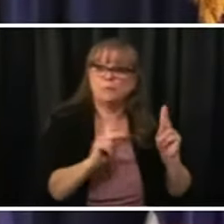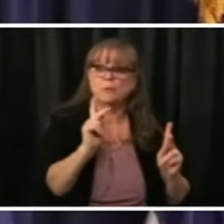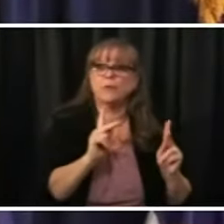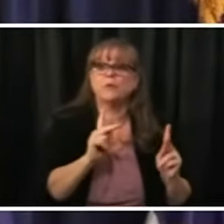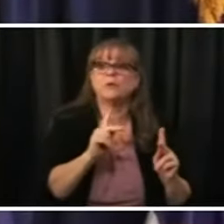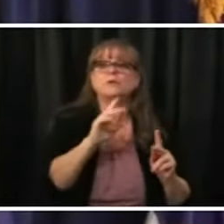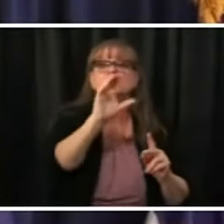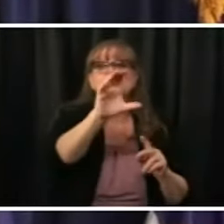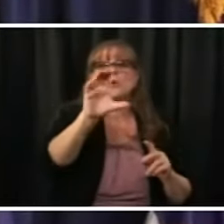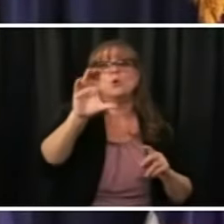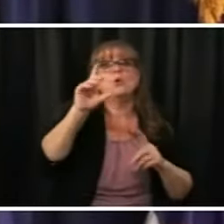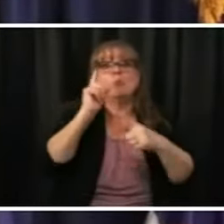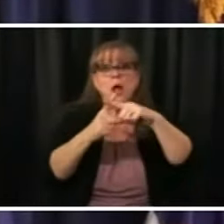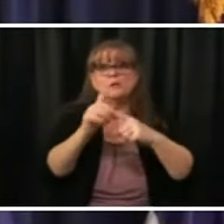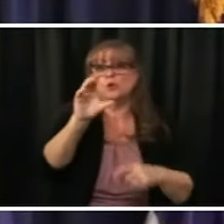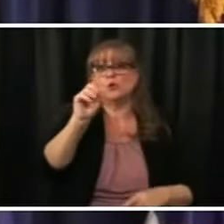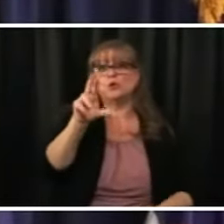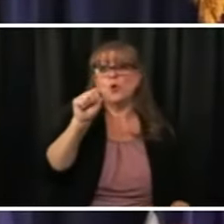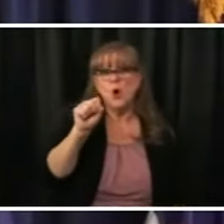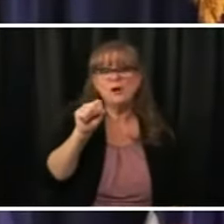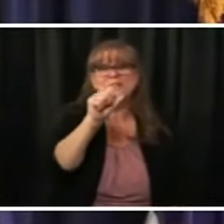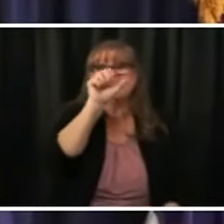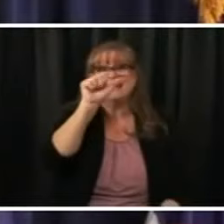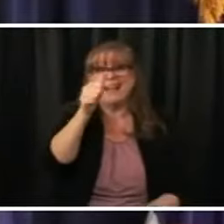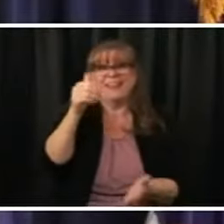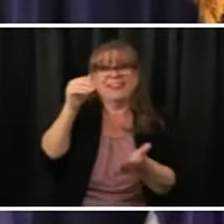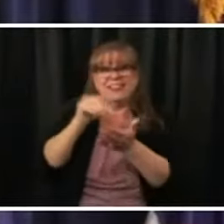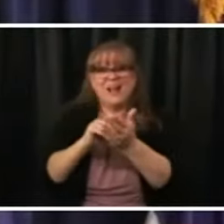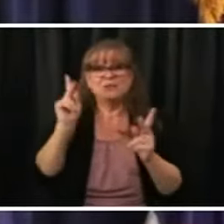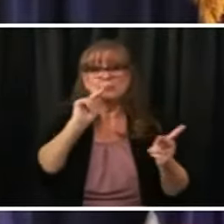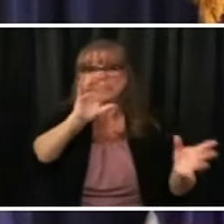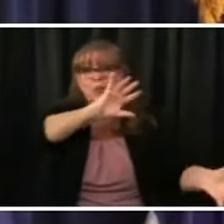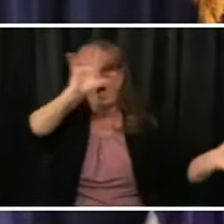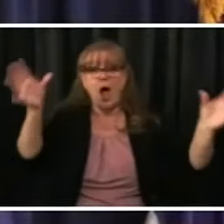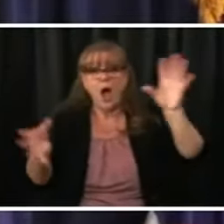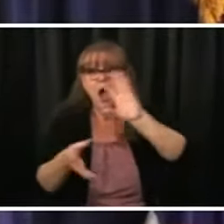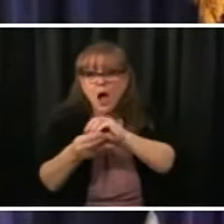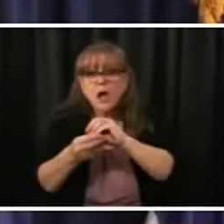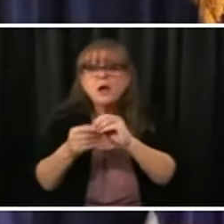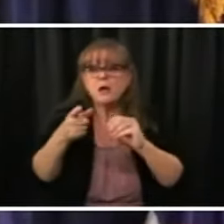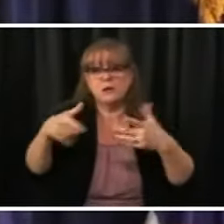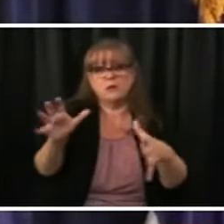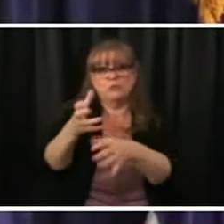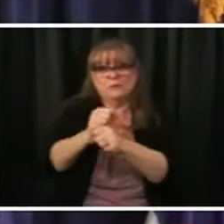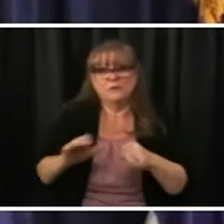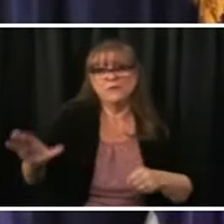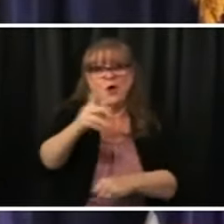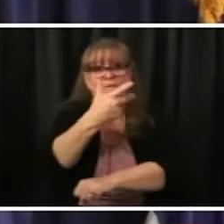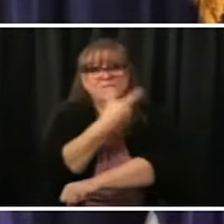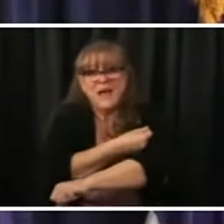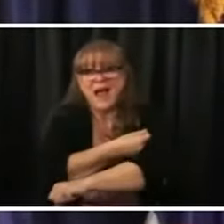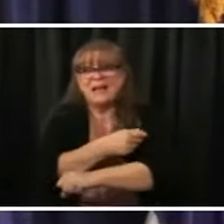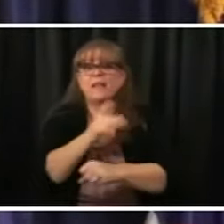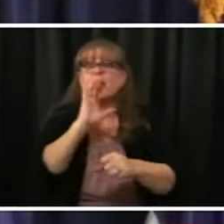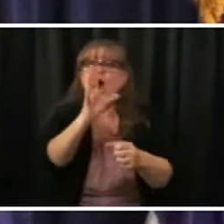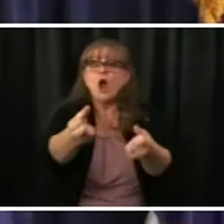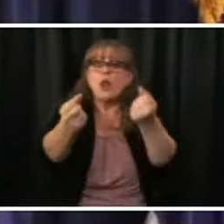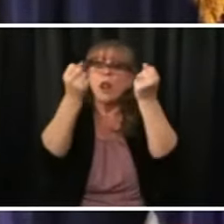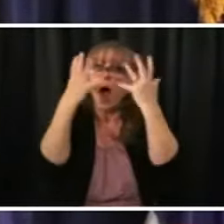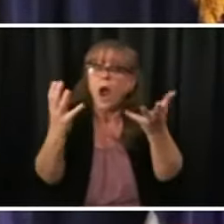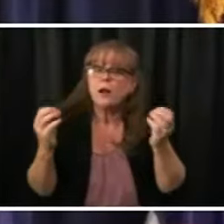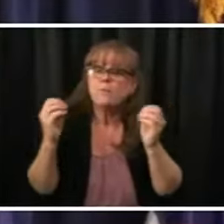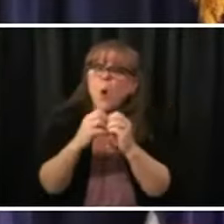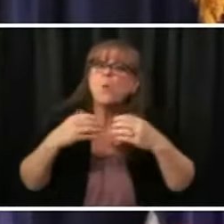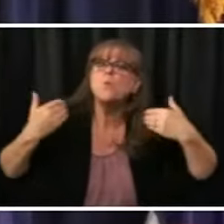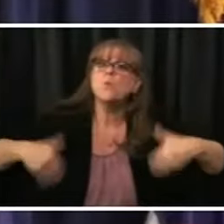those sites could operate several days a week, right? They're able to operate, sometimes one day a week now, 5,000 or 10,000 vaccines. Because again, if you